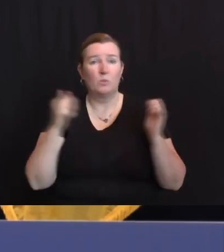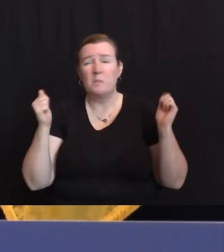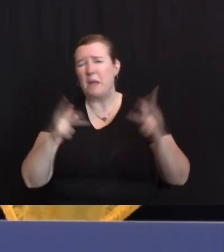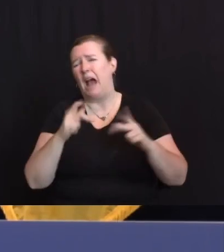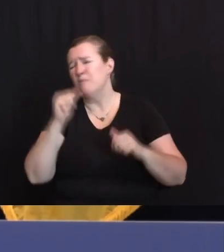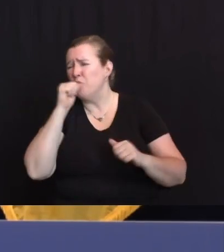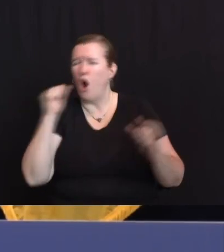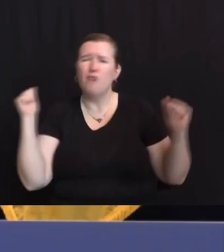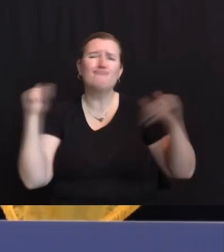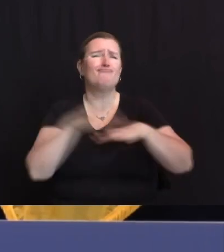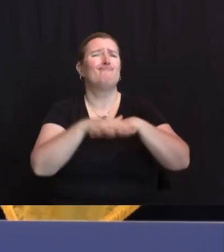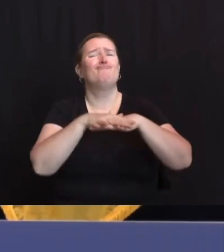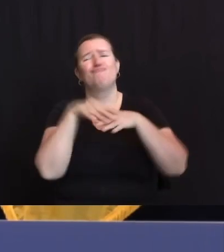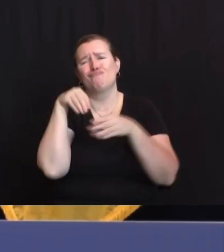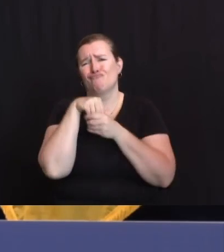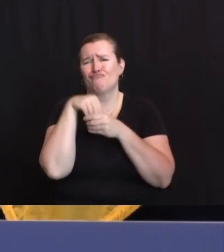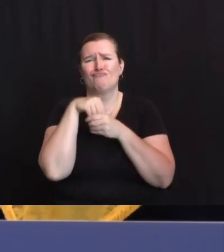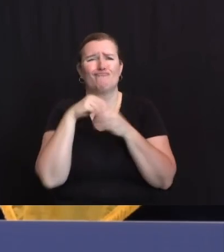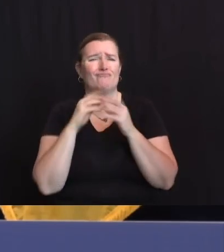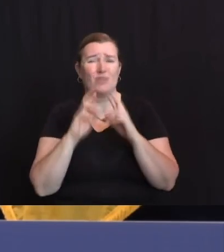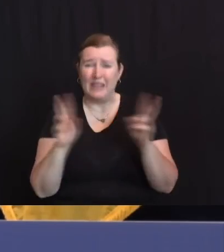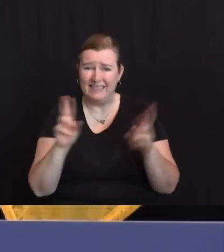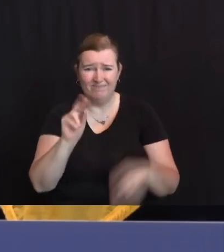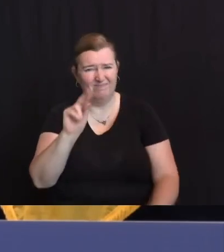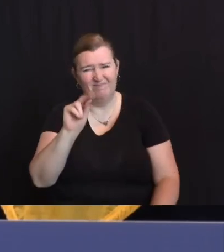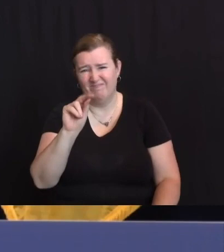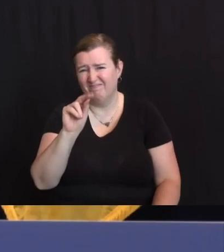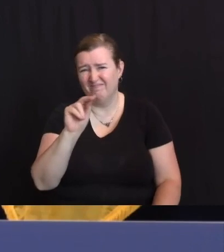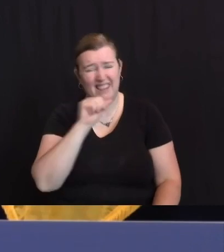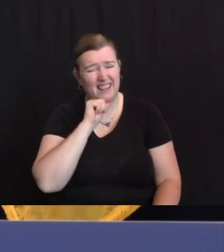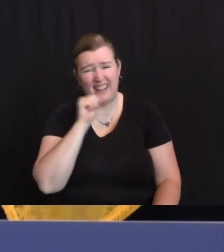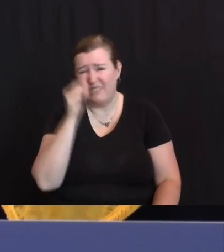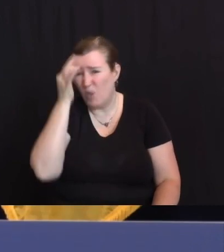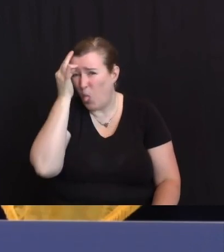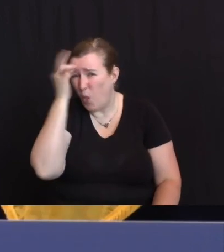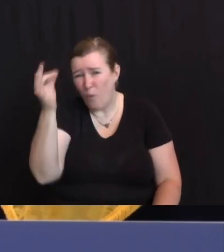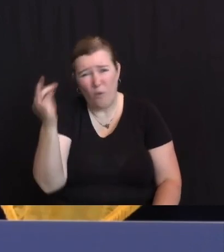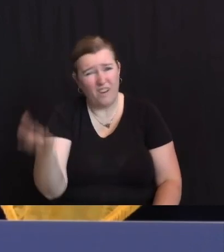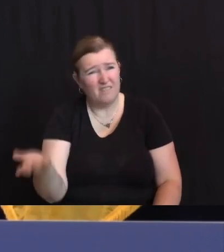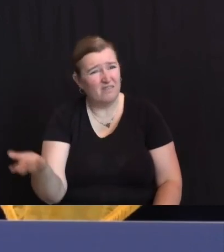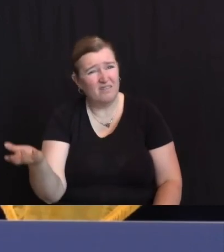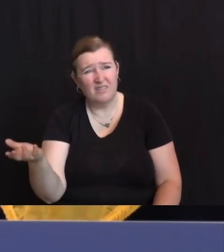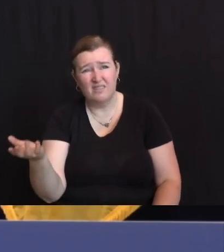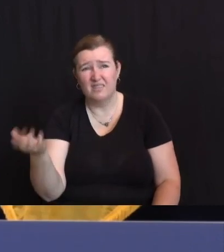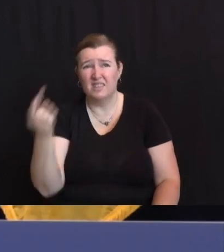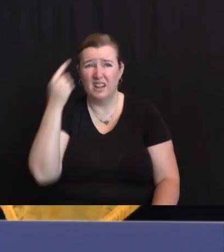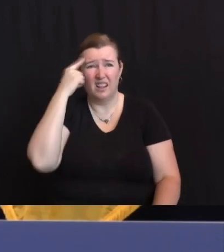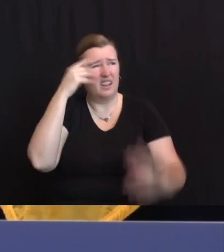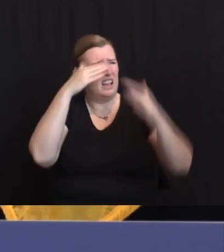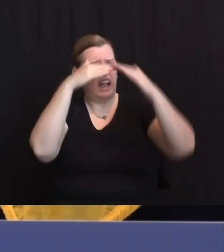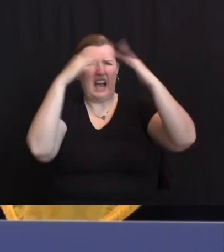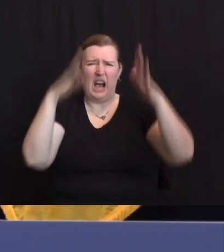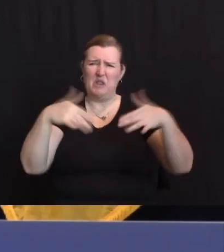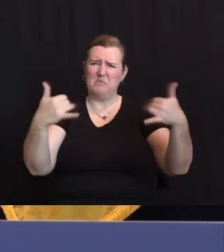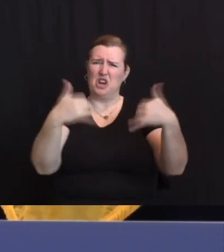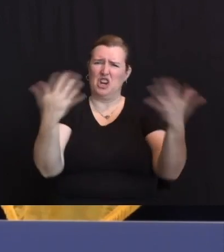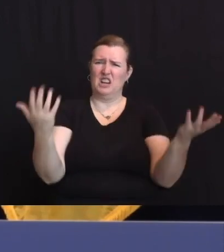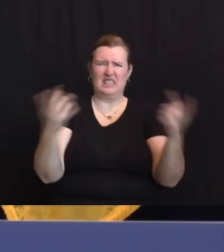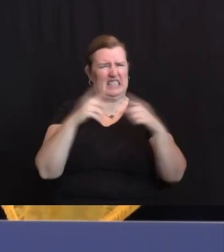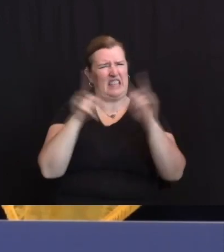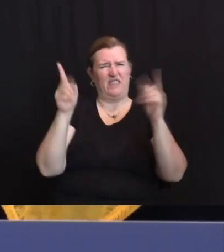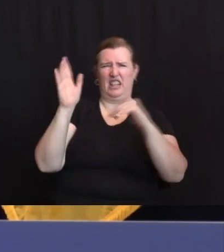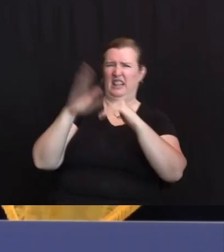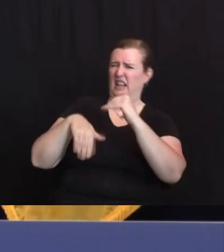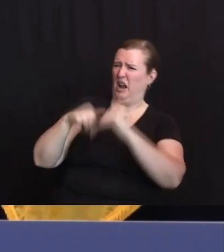inside in a bar or a restaurant, right? We're not close to that. So what makes people think that a house party is any different than that? Because that's what that is,